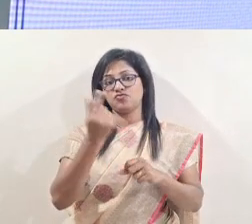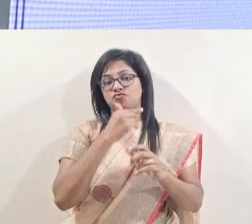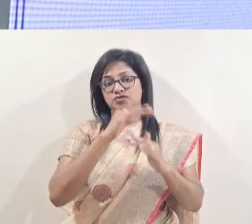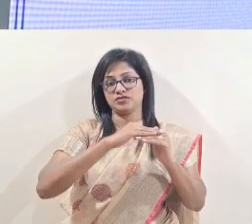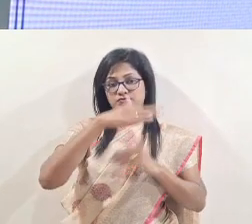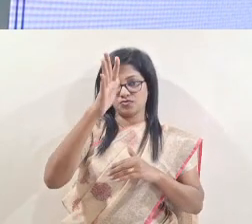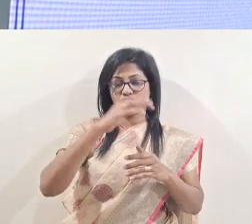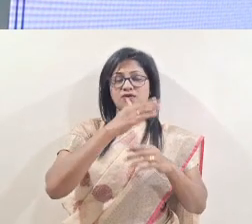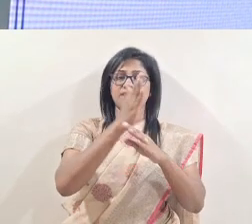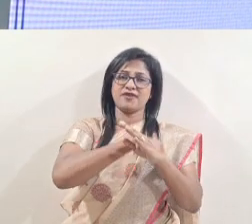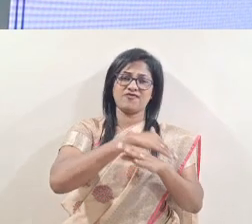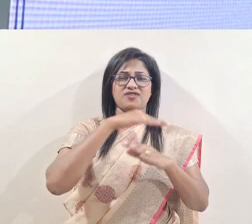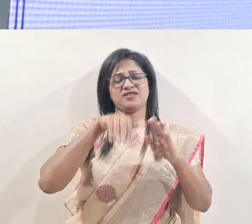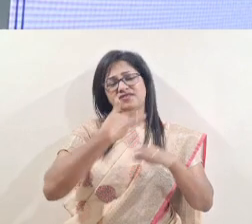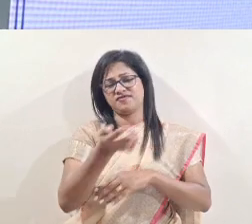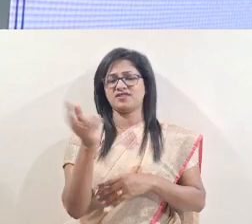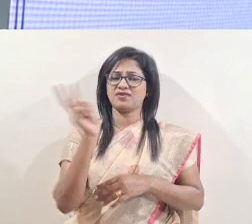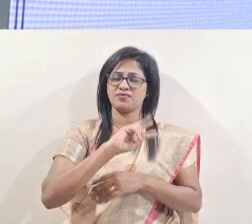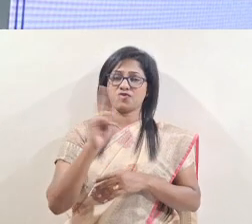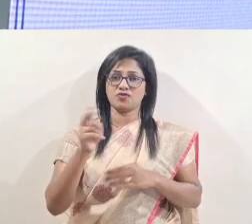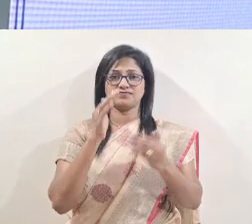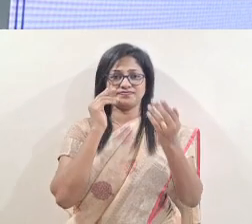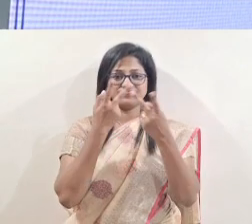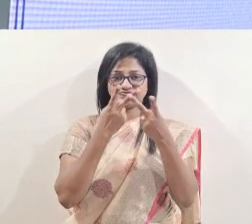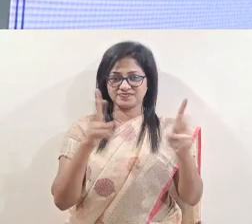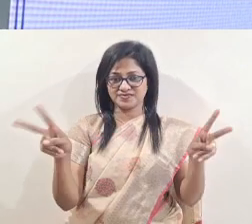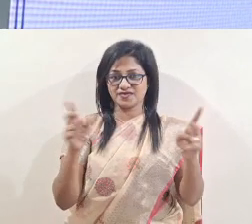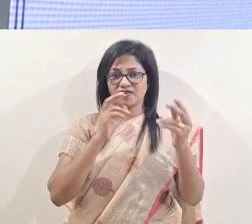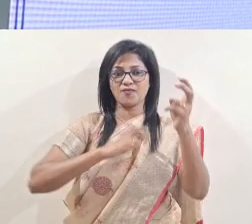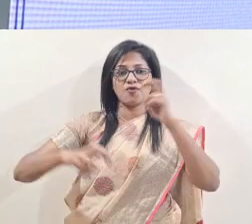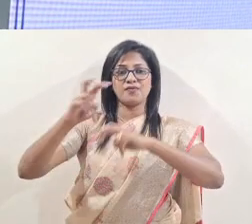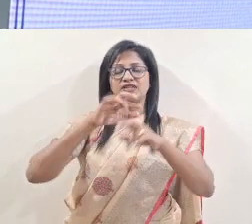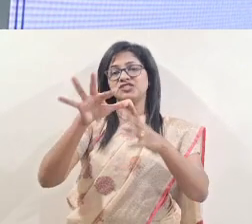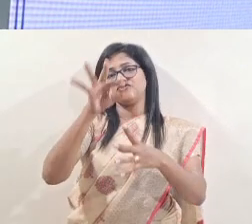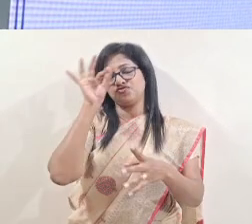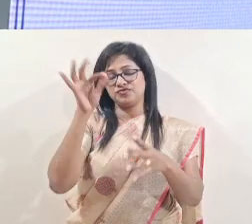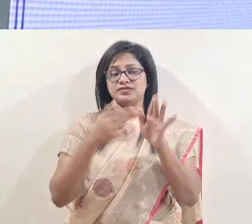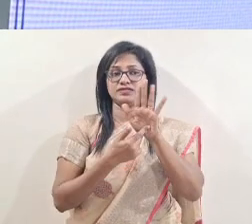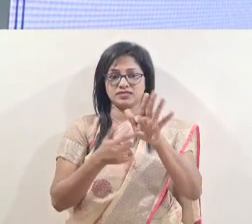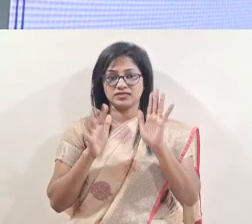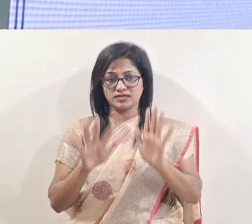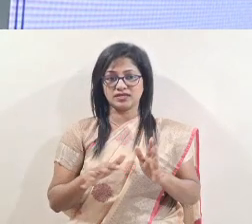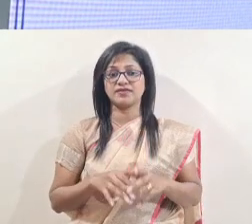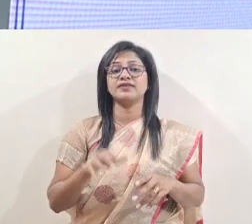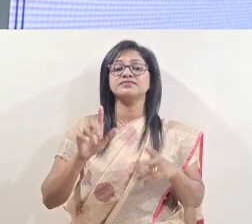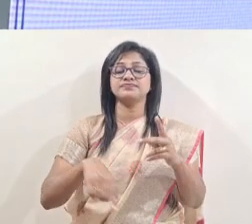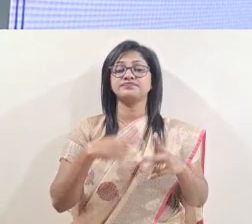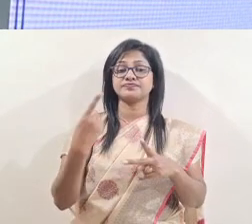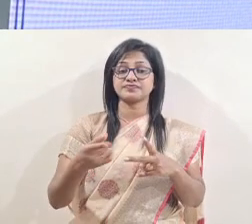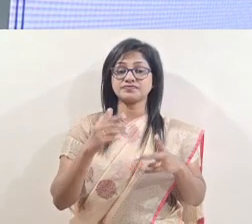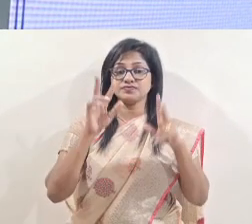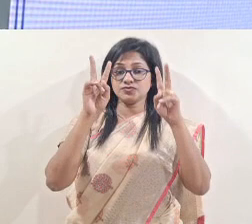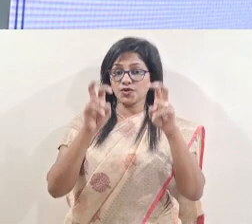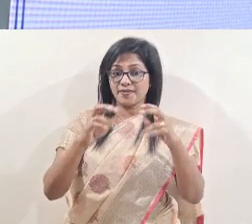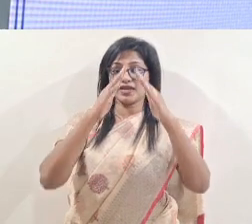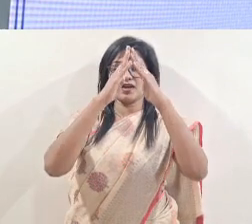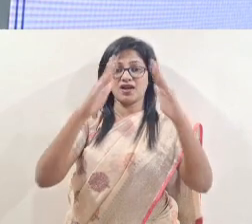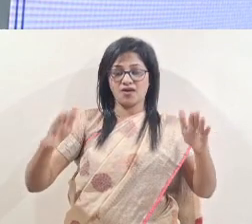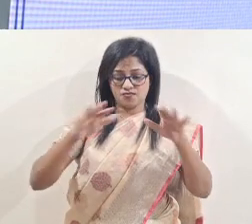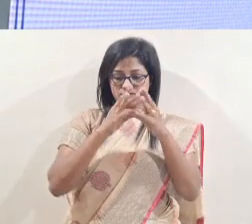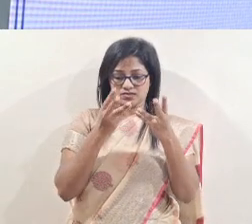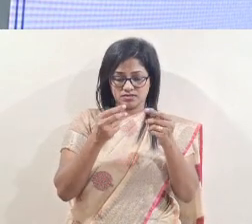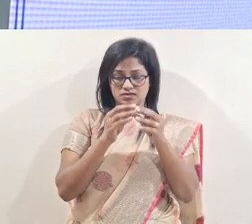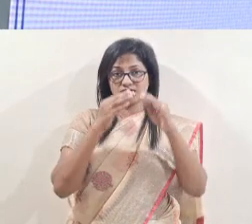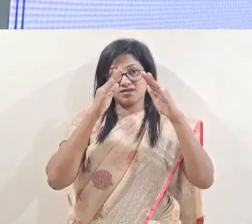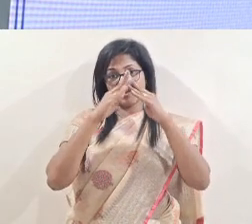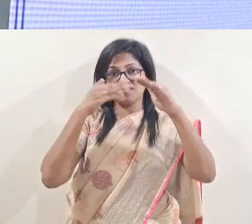This generally suggests the gender difference in the mobility preferences. Next factor was household size. We found that before